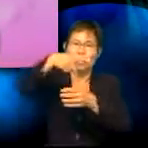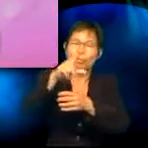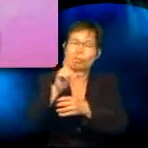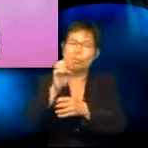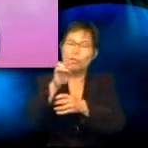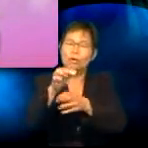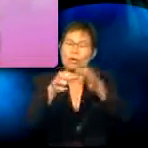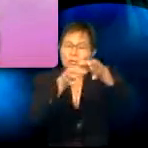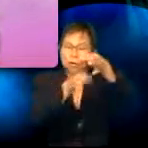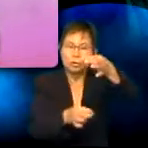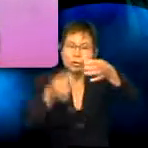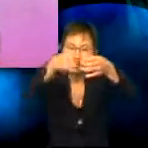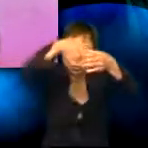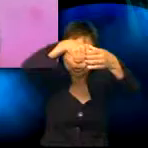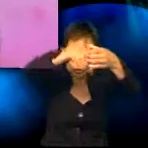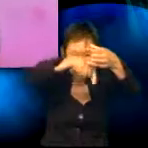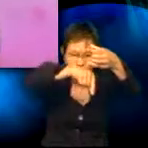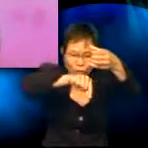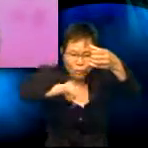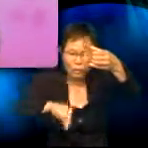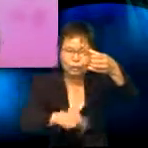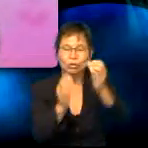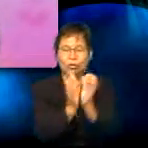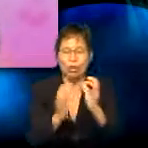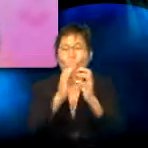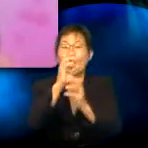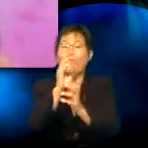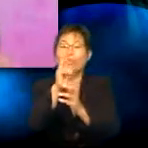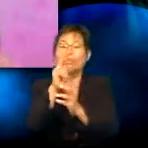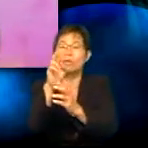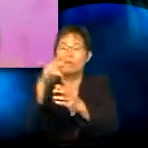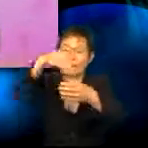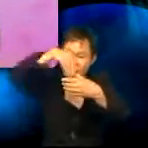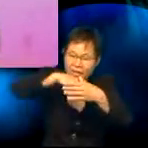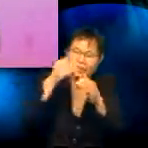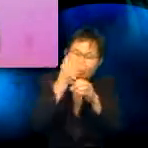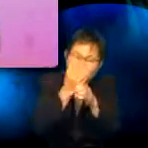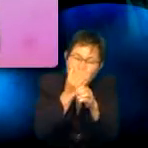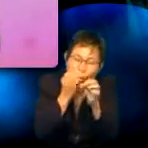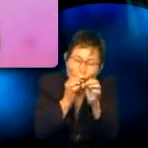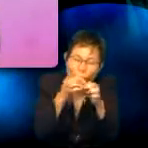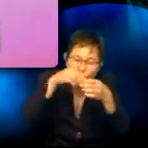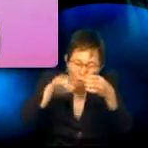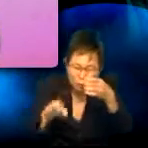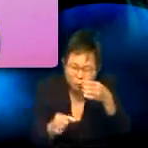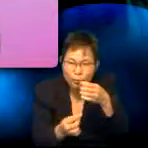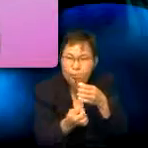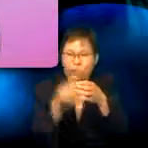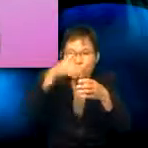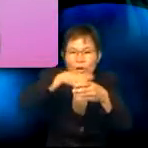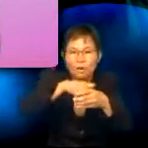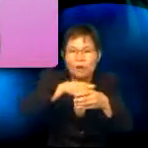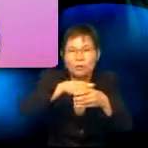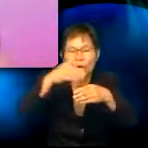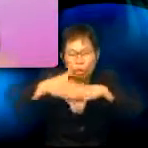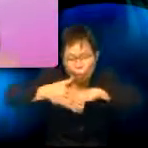and into the ovary, where it enters a small hole known as the micropyle in the wall